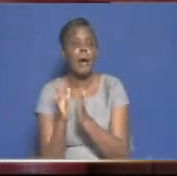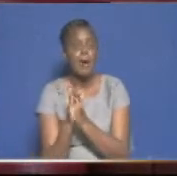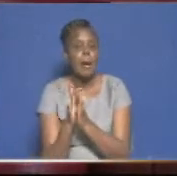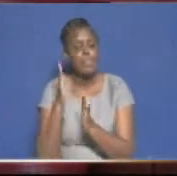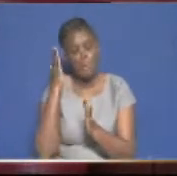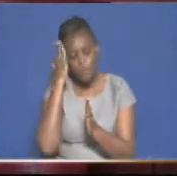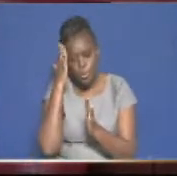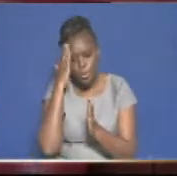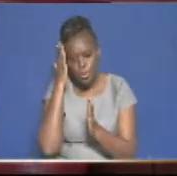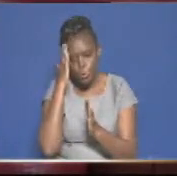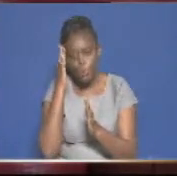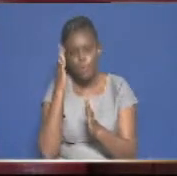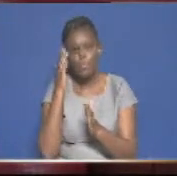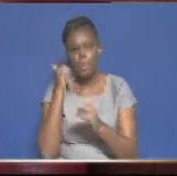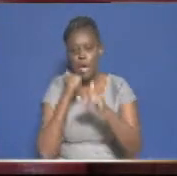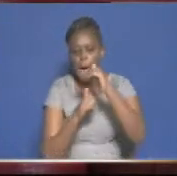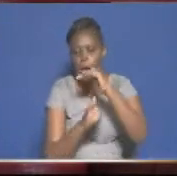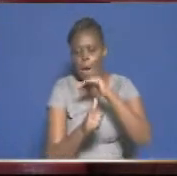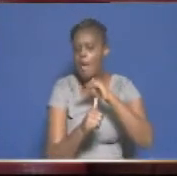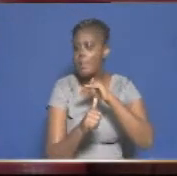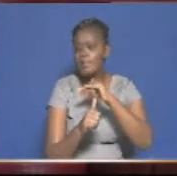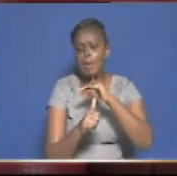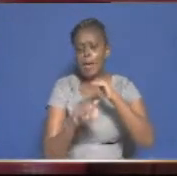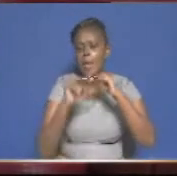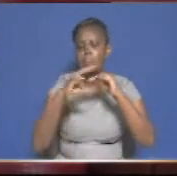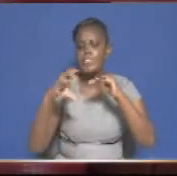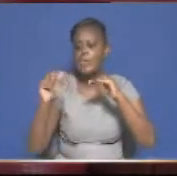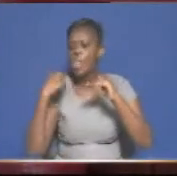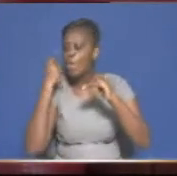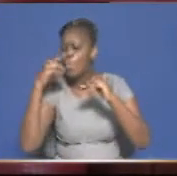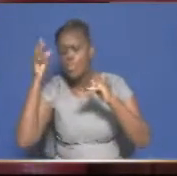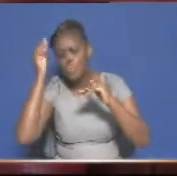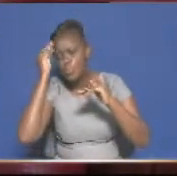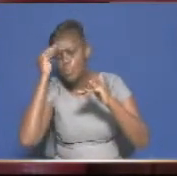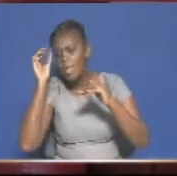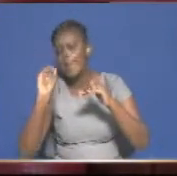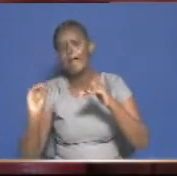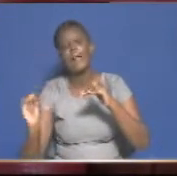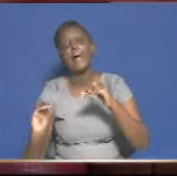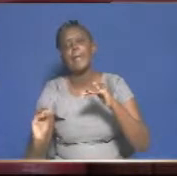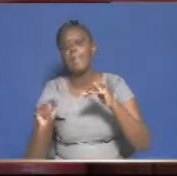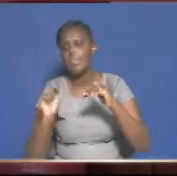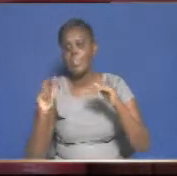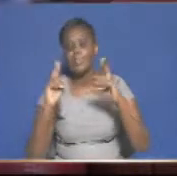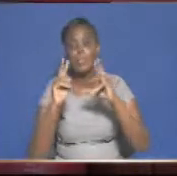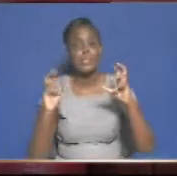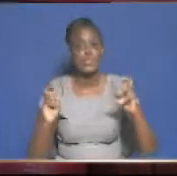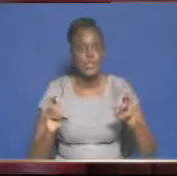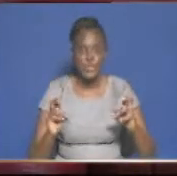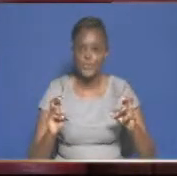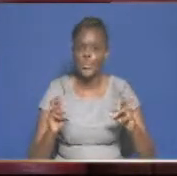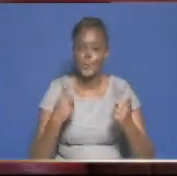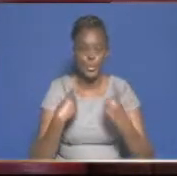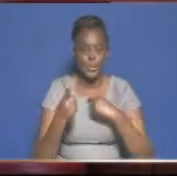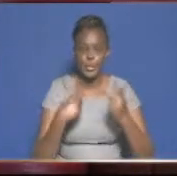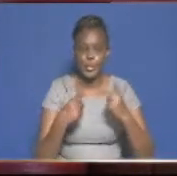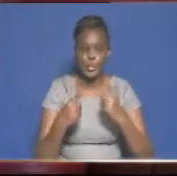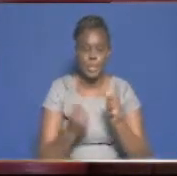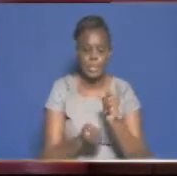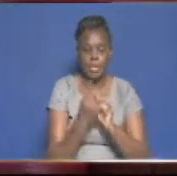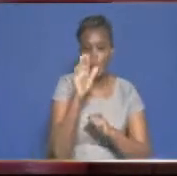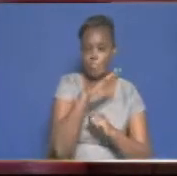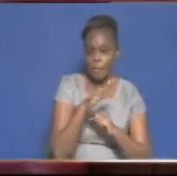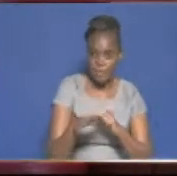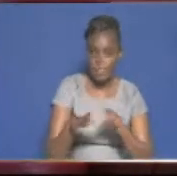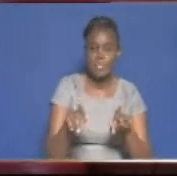know, oversighted by illiterate MCAs. Mr. Speaker, this issue, we discussed it in the 11th Parliament, like